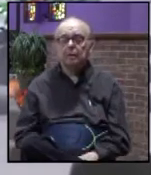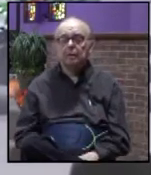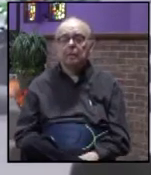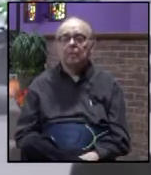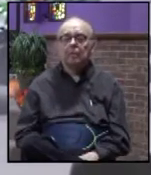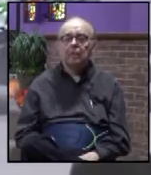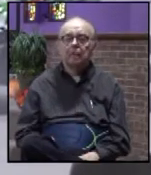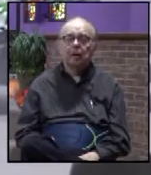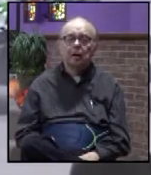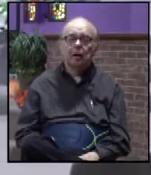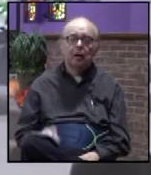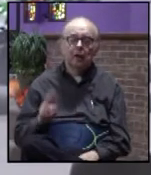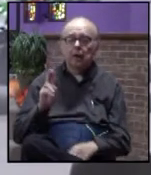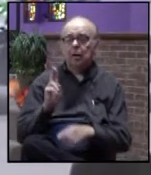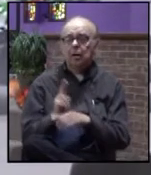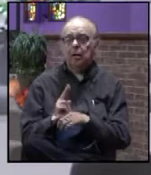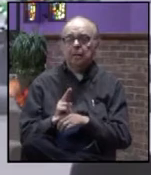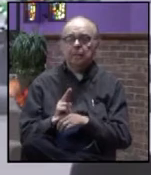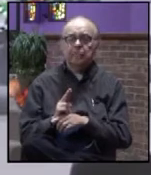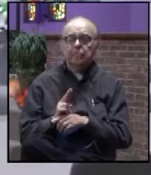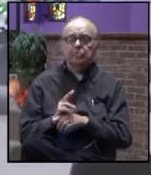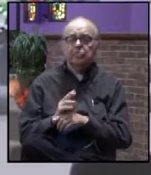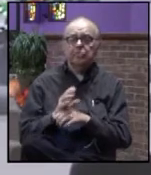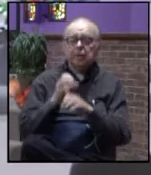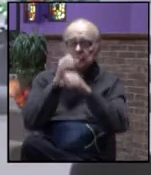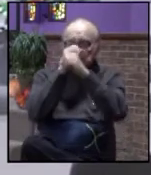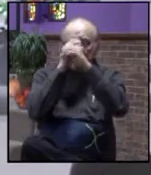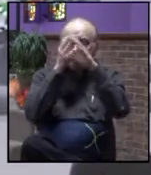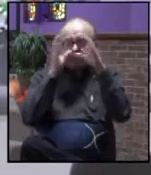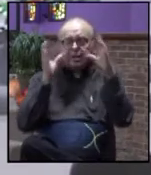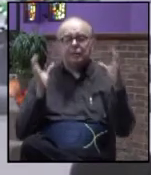is you could use your creativity